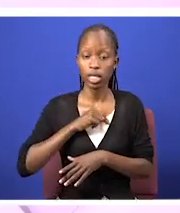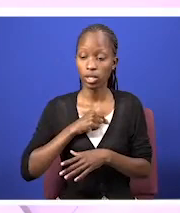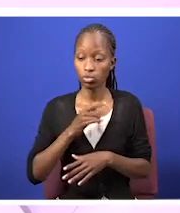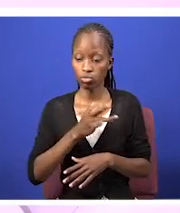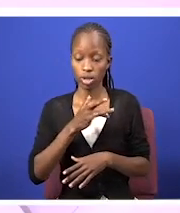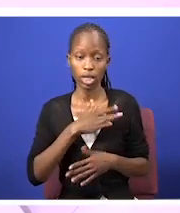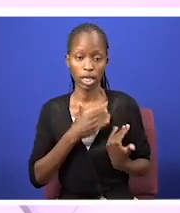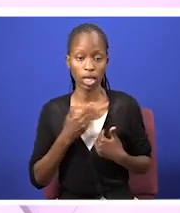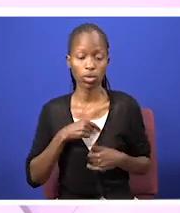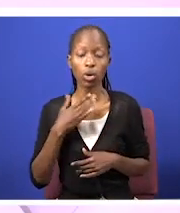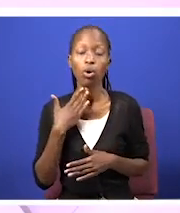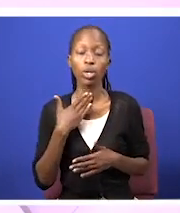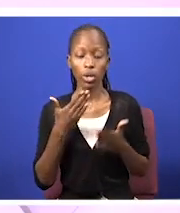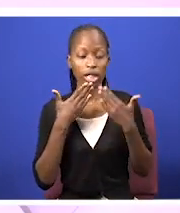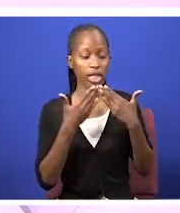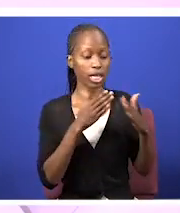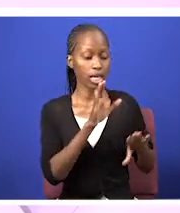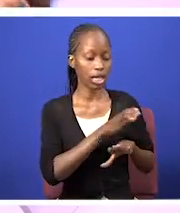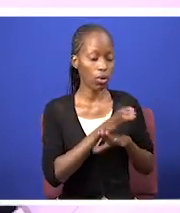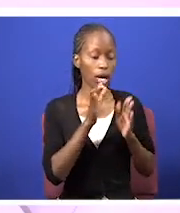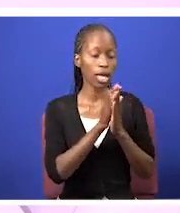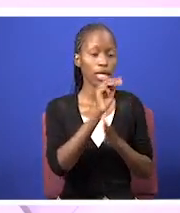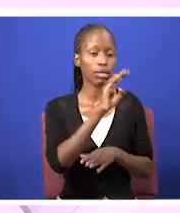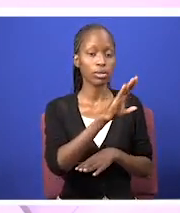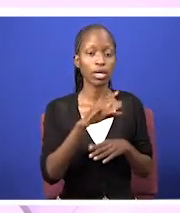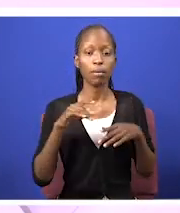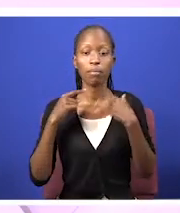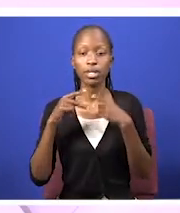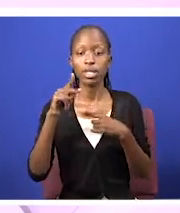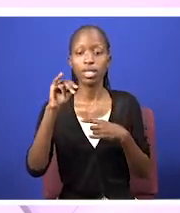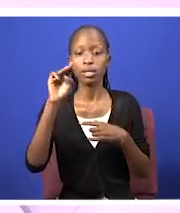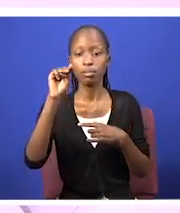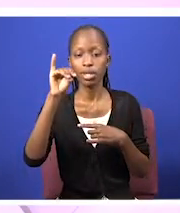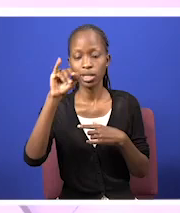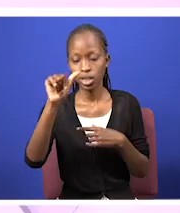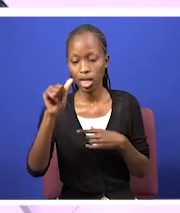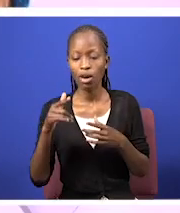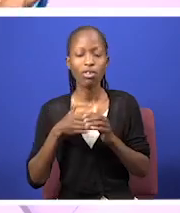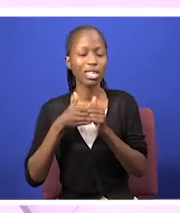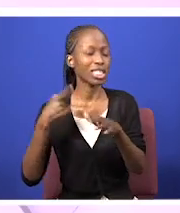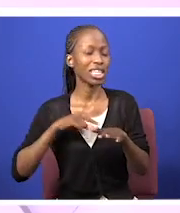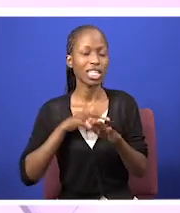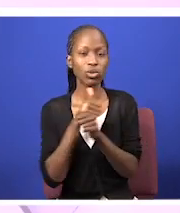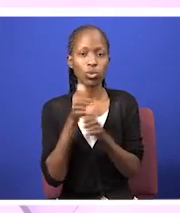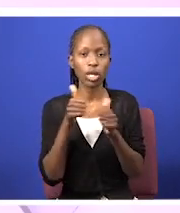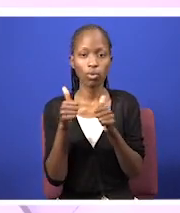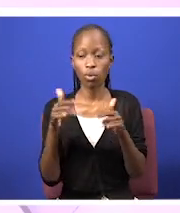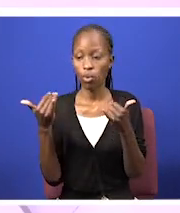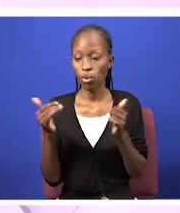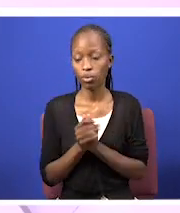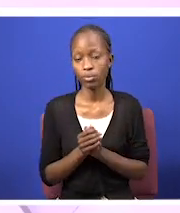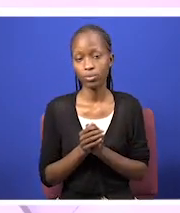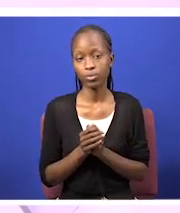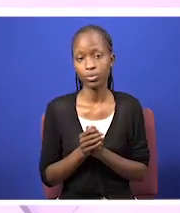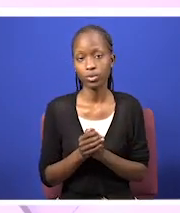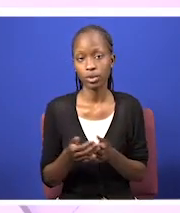to speak to our hearts. We want to thank the worship team, thank our moderator, Reverend Kimashia, for just wonderfully leading us to this moment where we